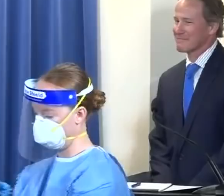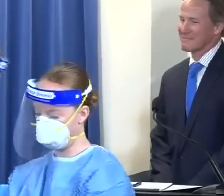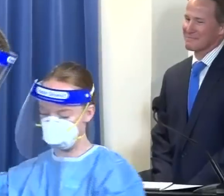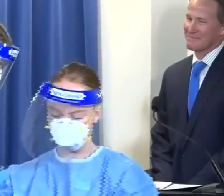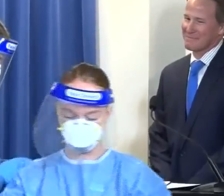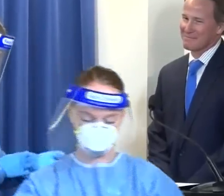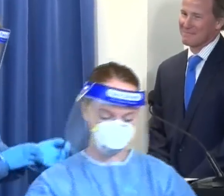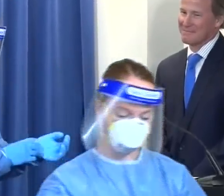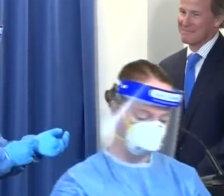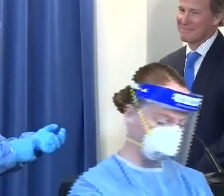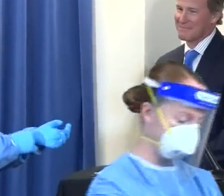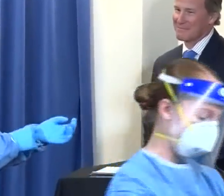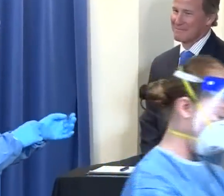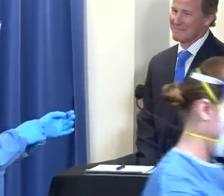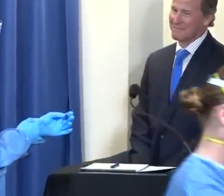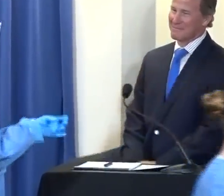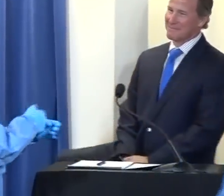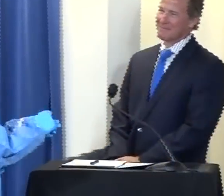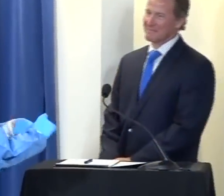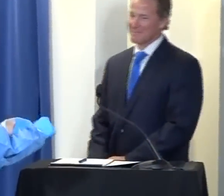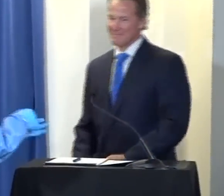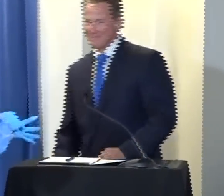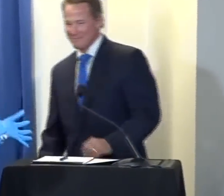All right.